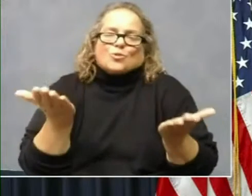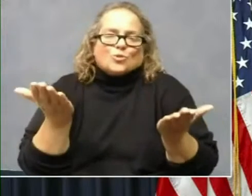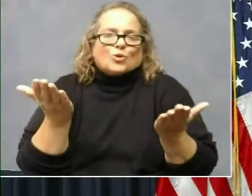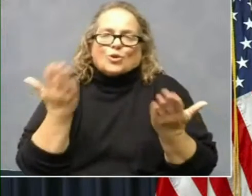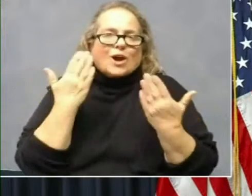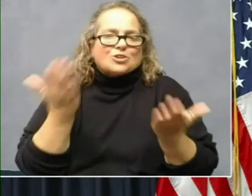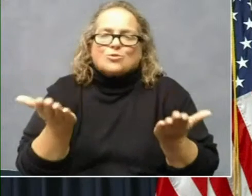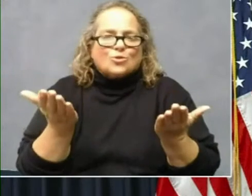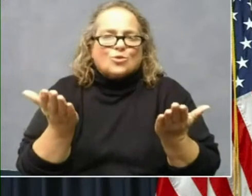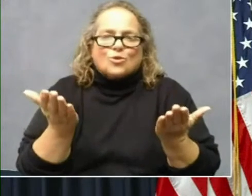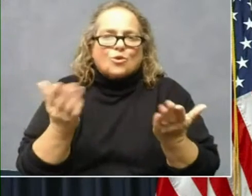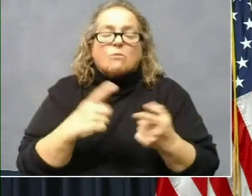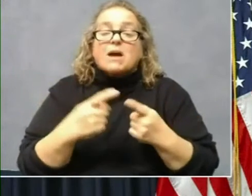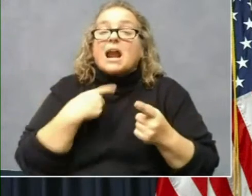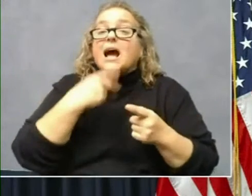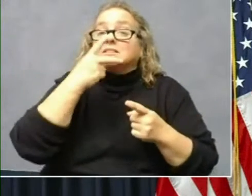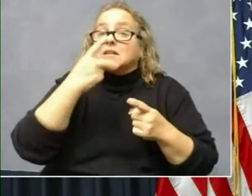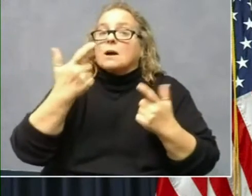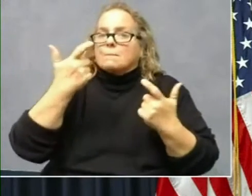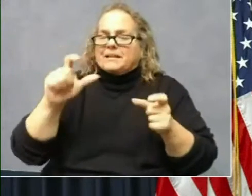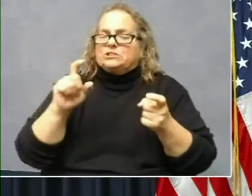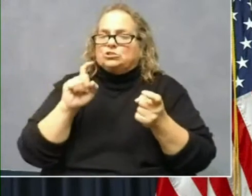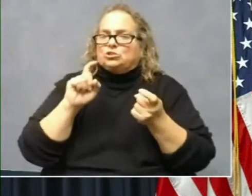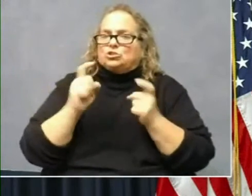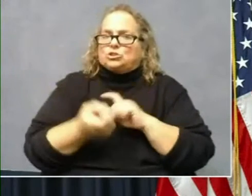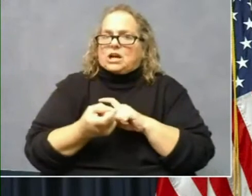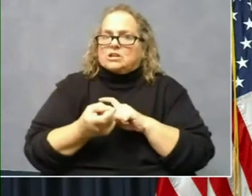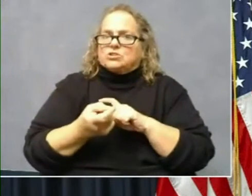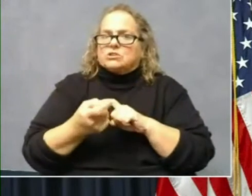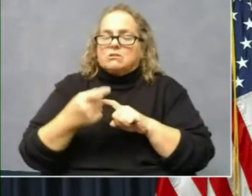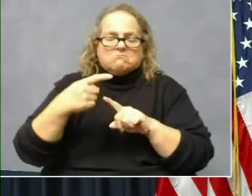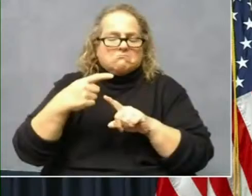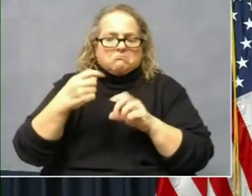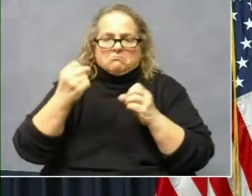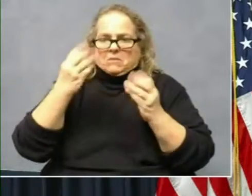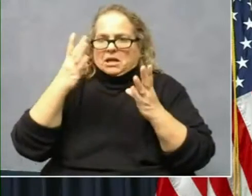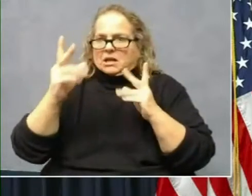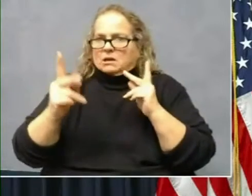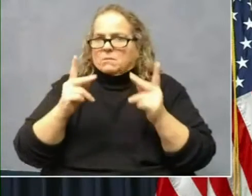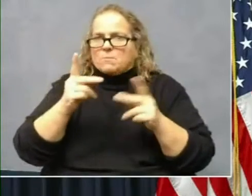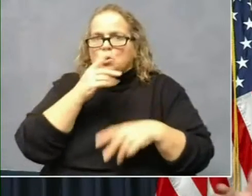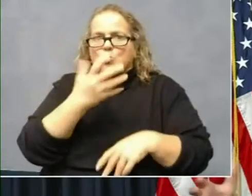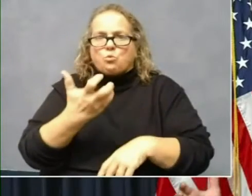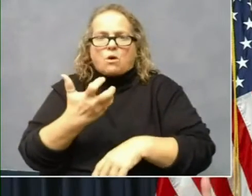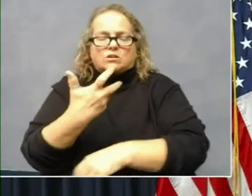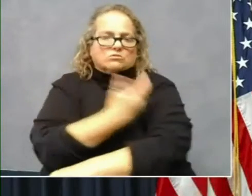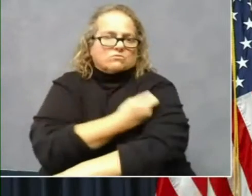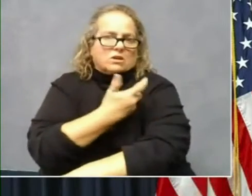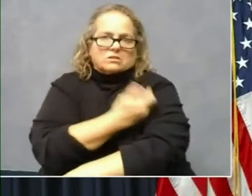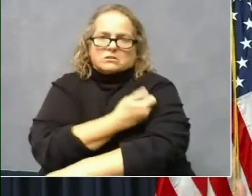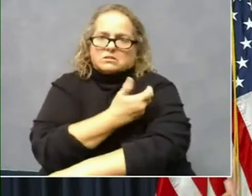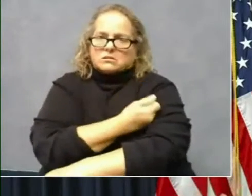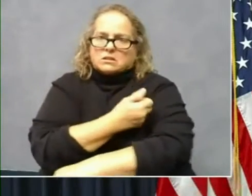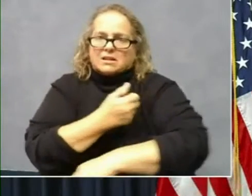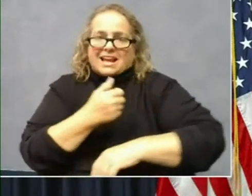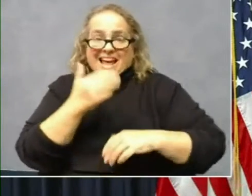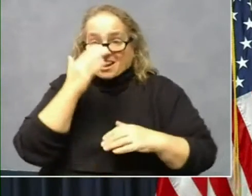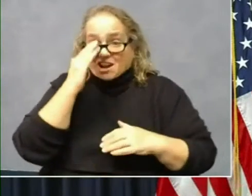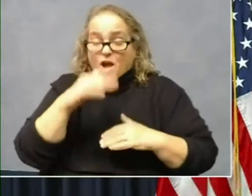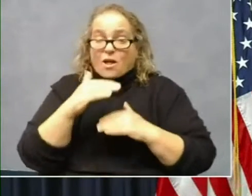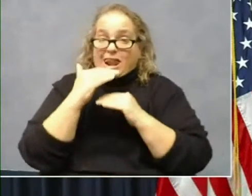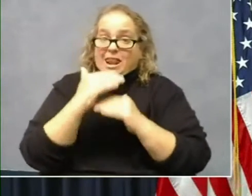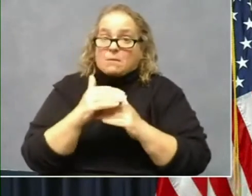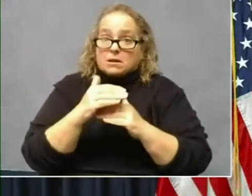the number of people who want to get vaccinated. Even just this first round and it being so limited, seeing the swell